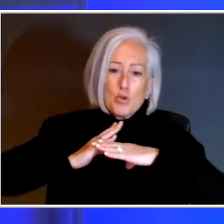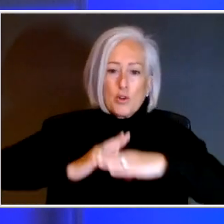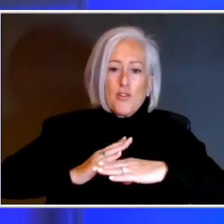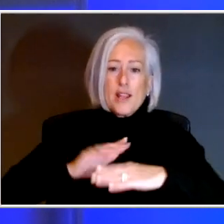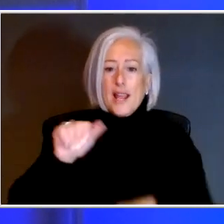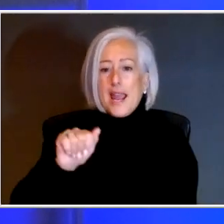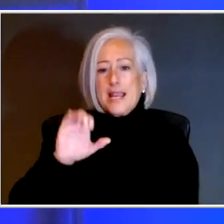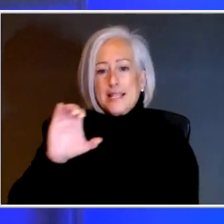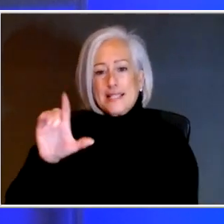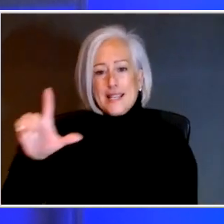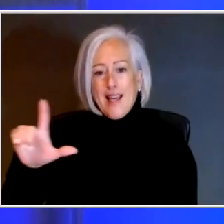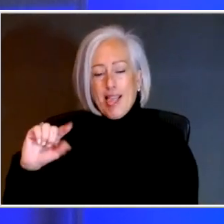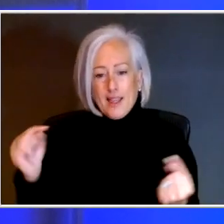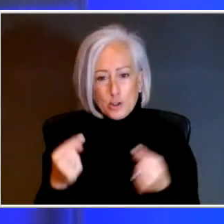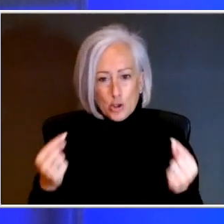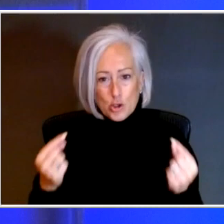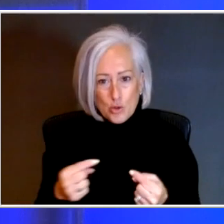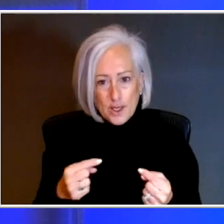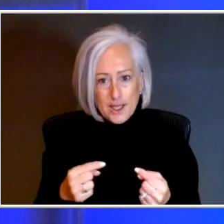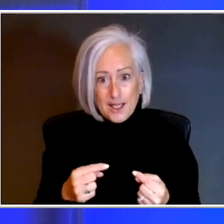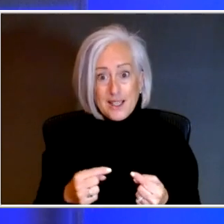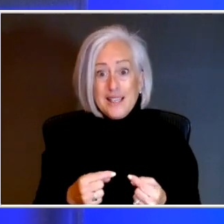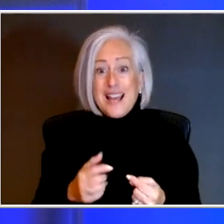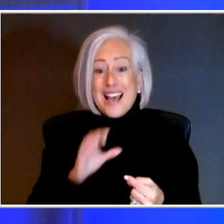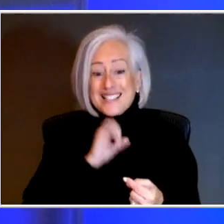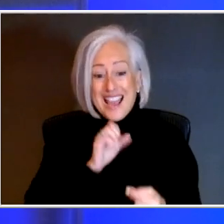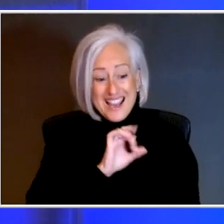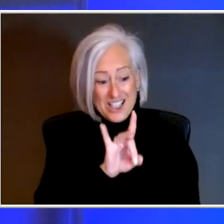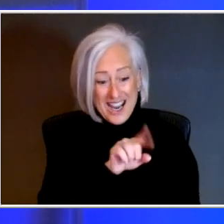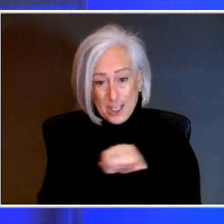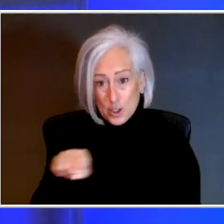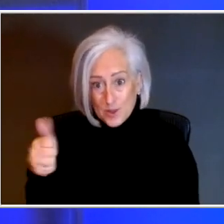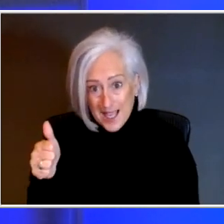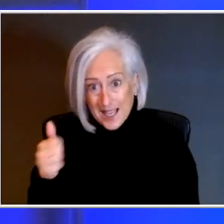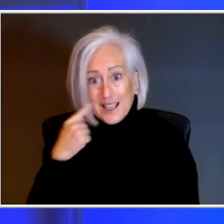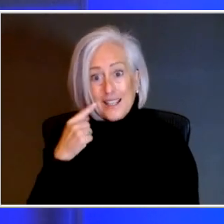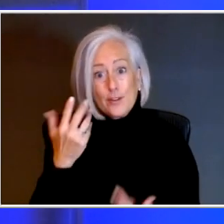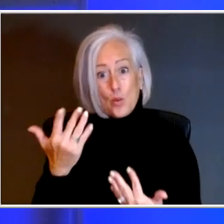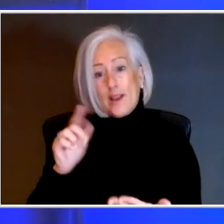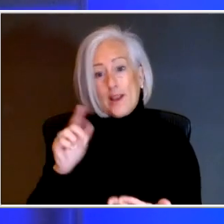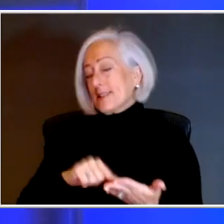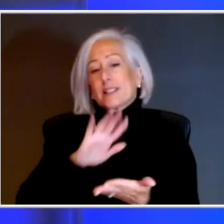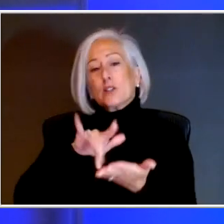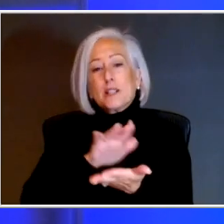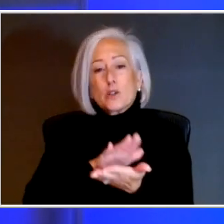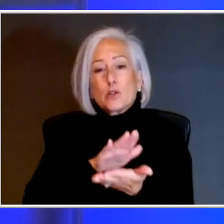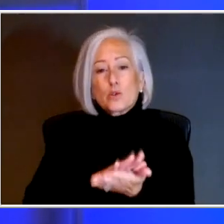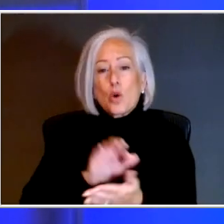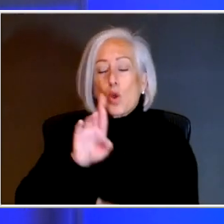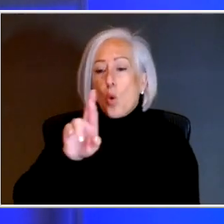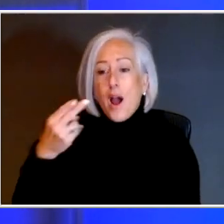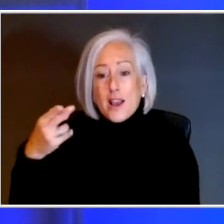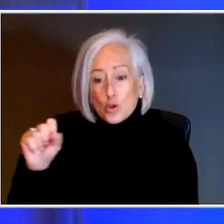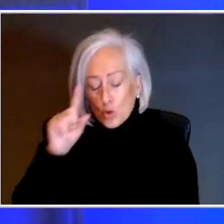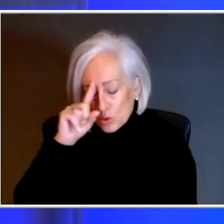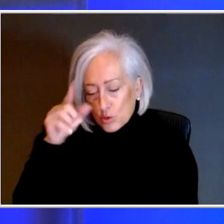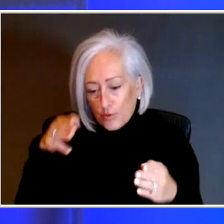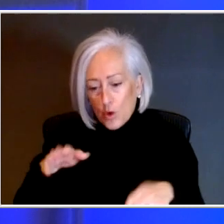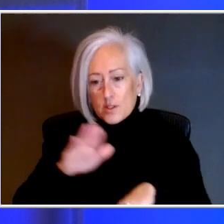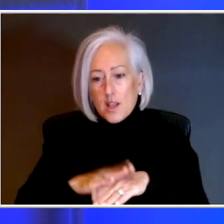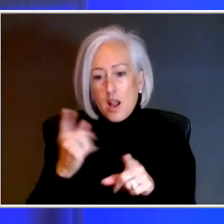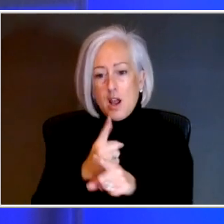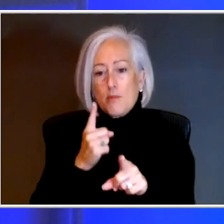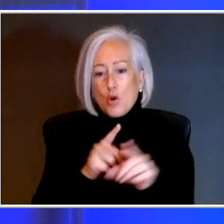injury as early as 8 to 10. And if we're waiting until the middle school or even high school age groups to focus on starting an